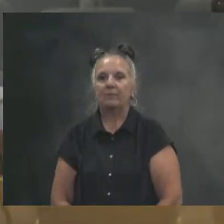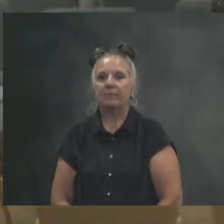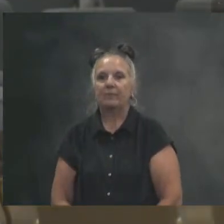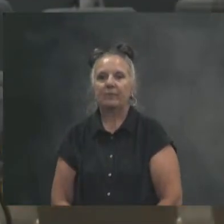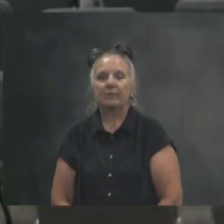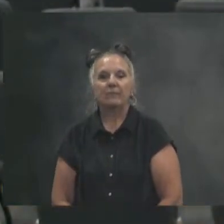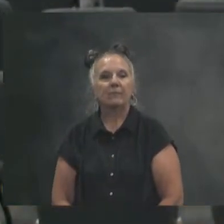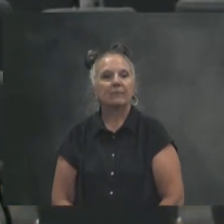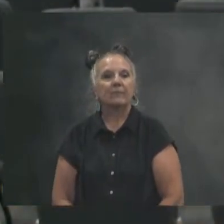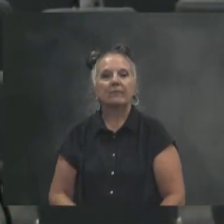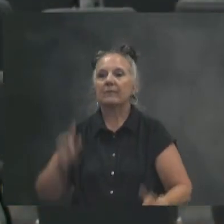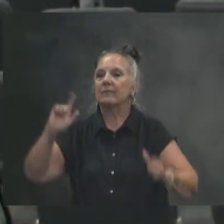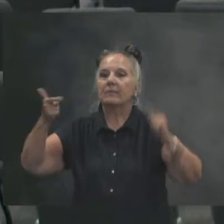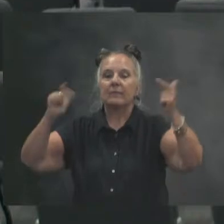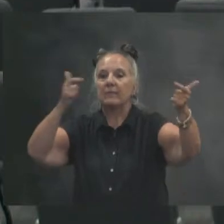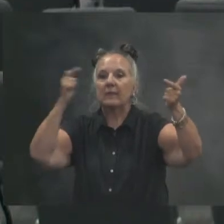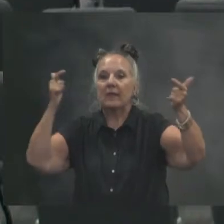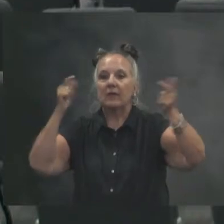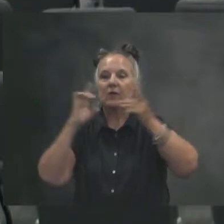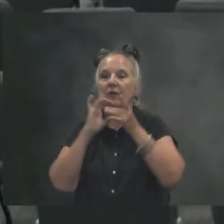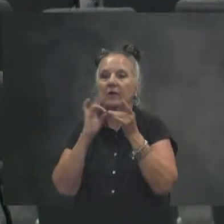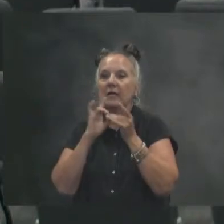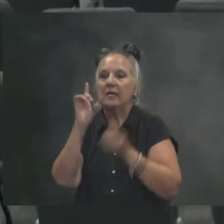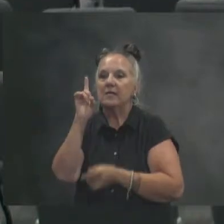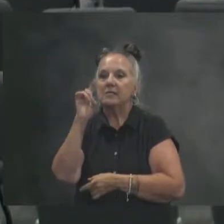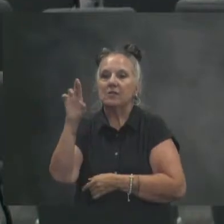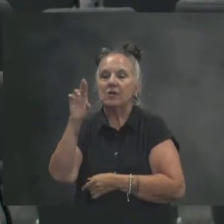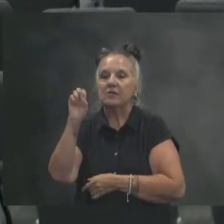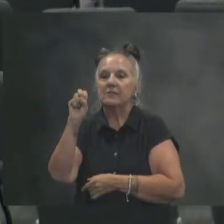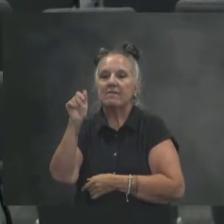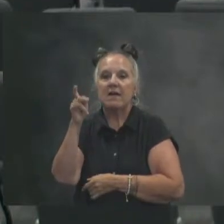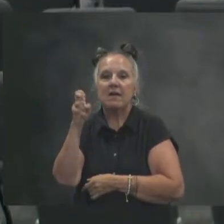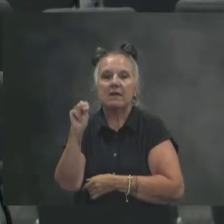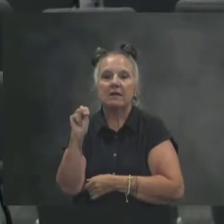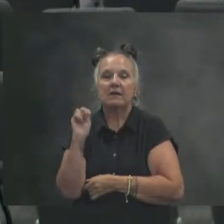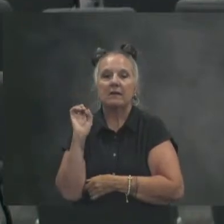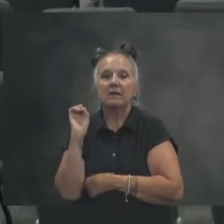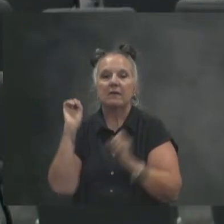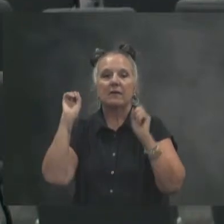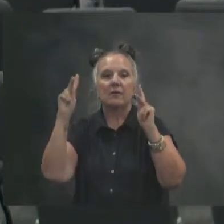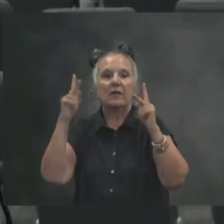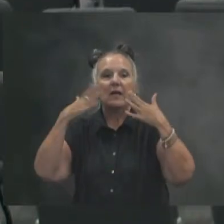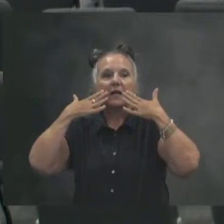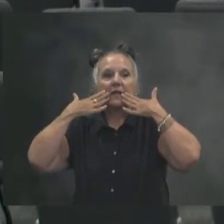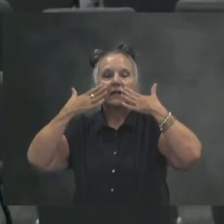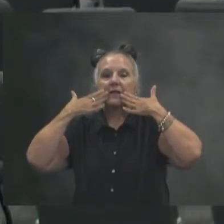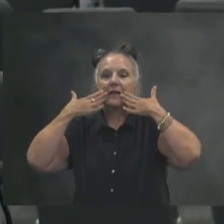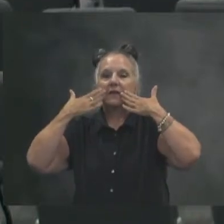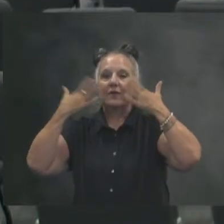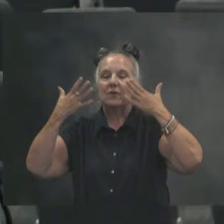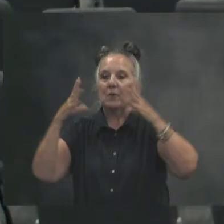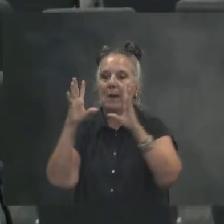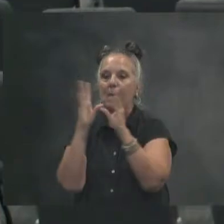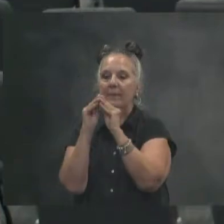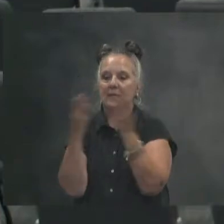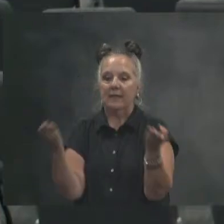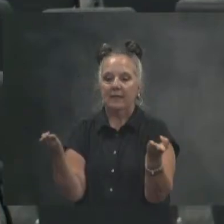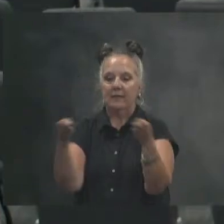Colleagues, any other comments? Dr. Savine, final words? Okay, thank you. We are adjourned.